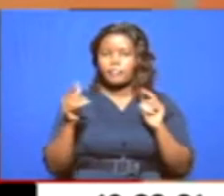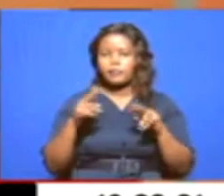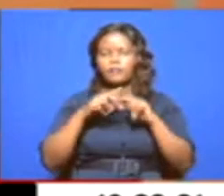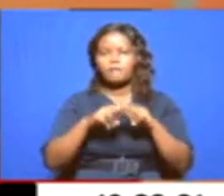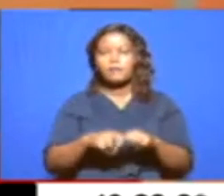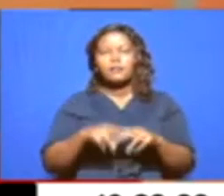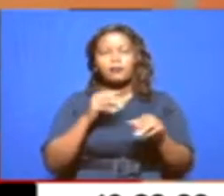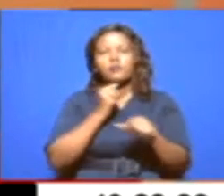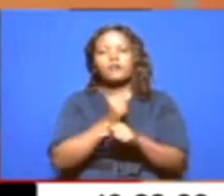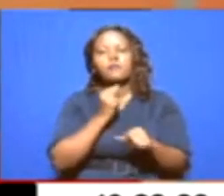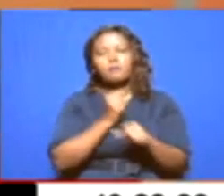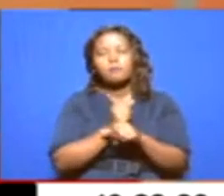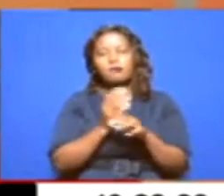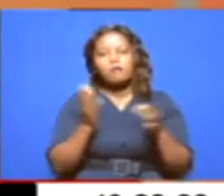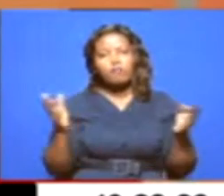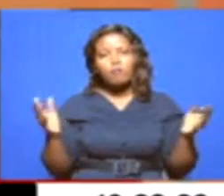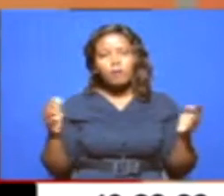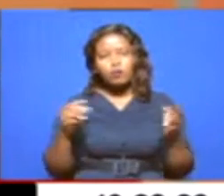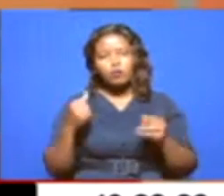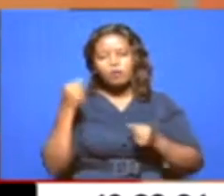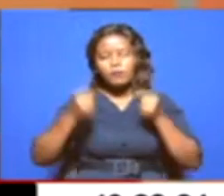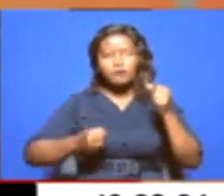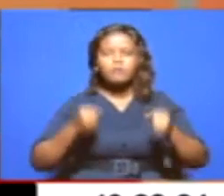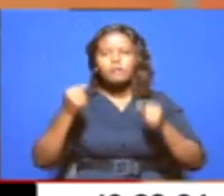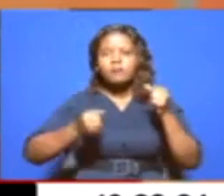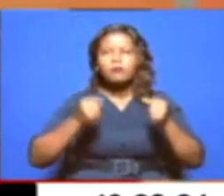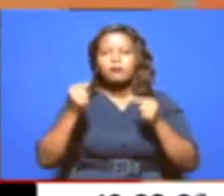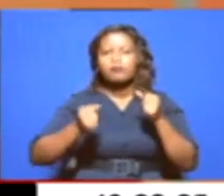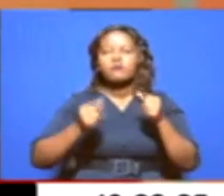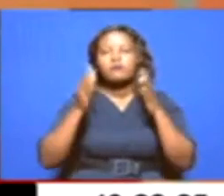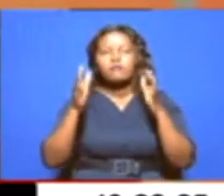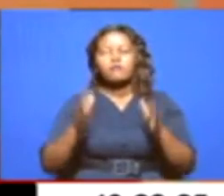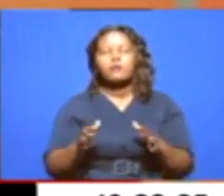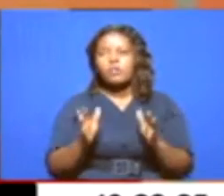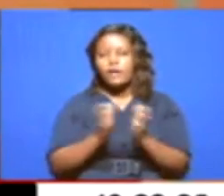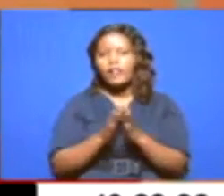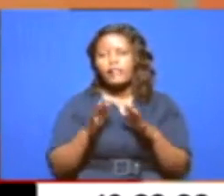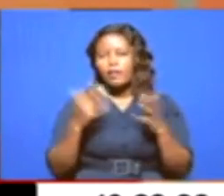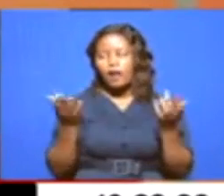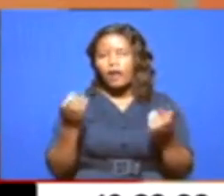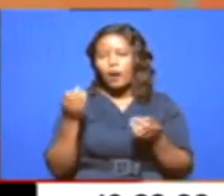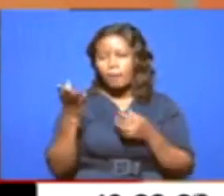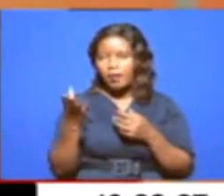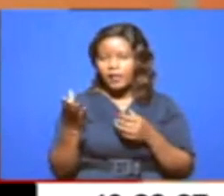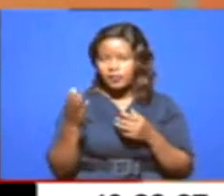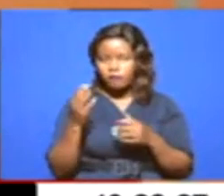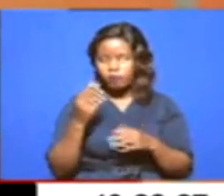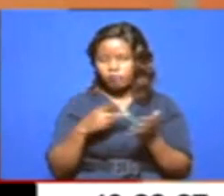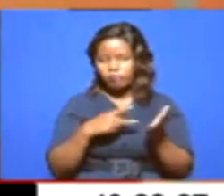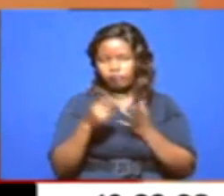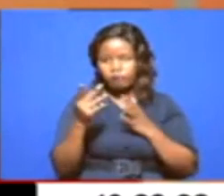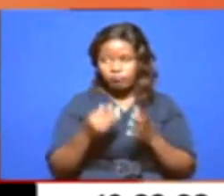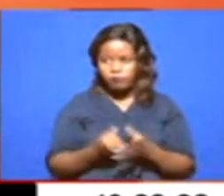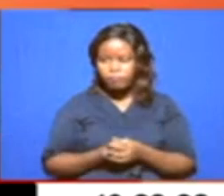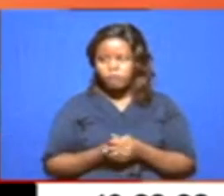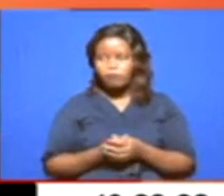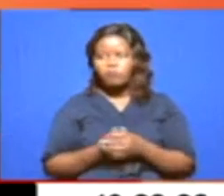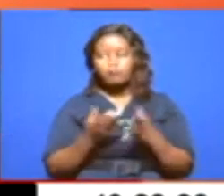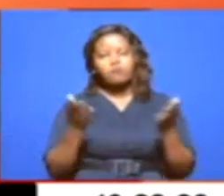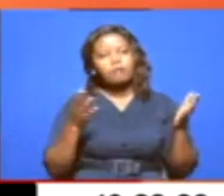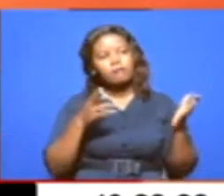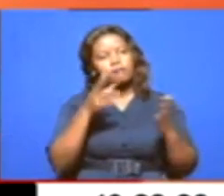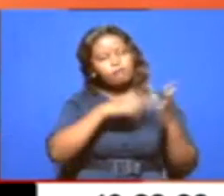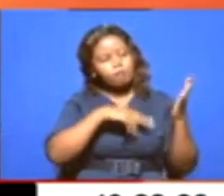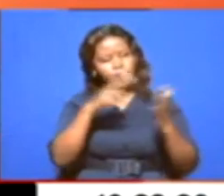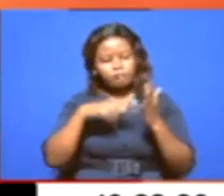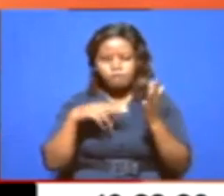performance and the rankings of an athlete, how much they earn. Well, talking about the prize money, let me just read out what